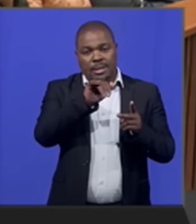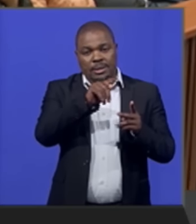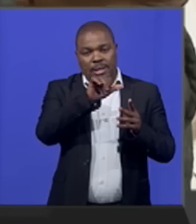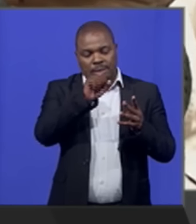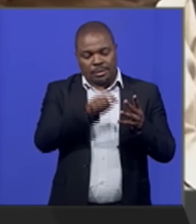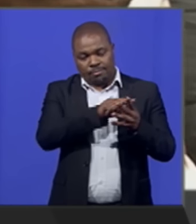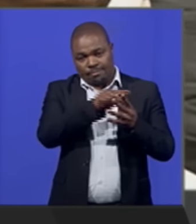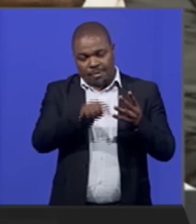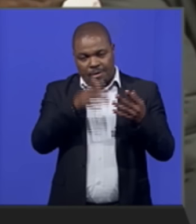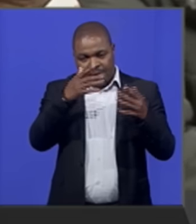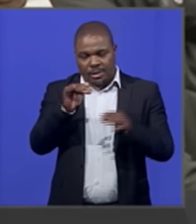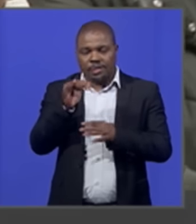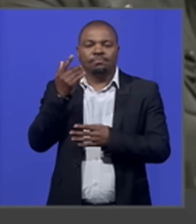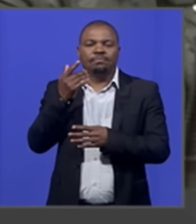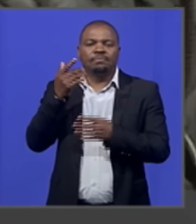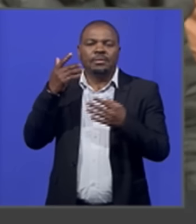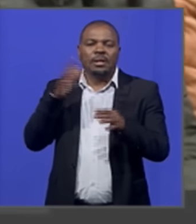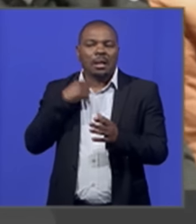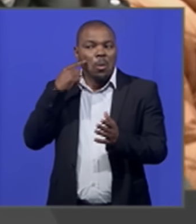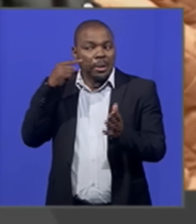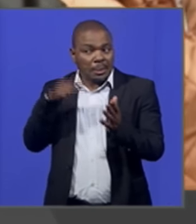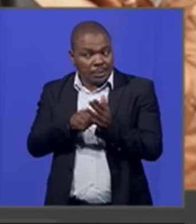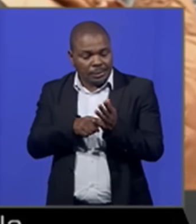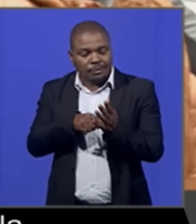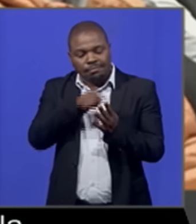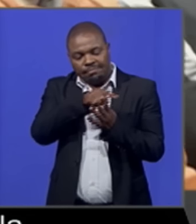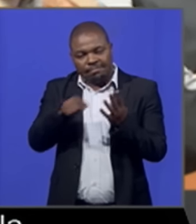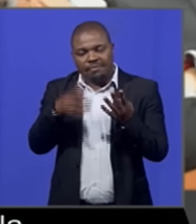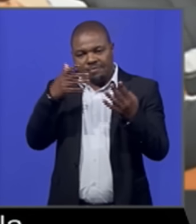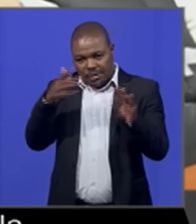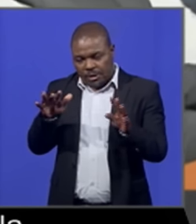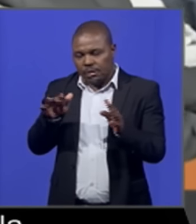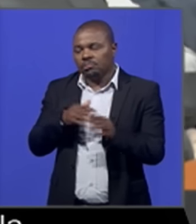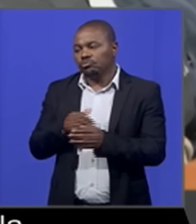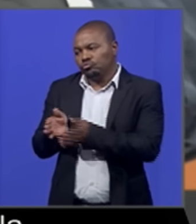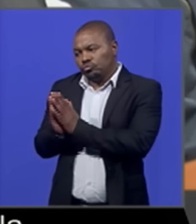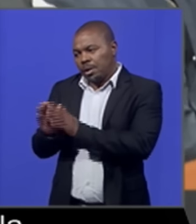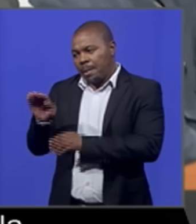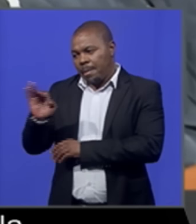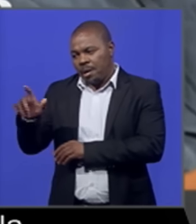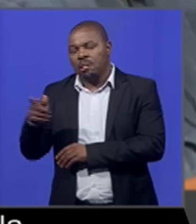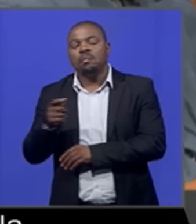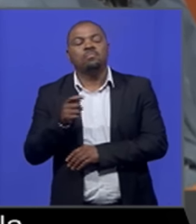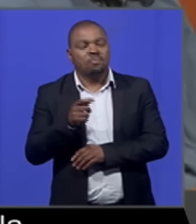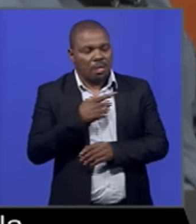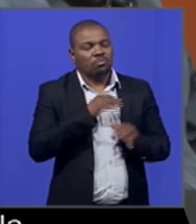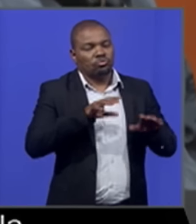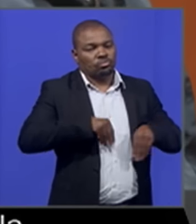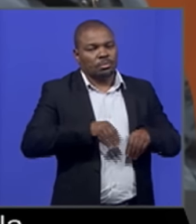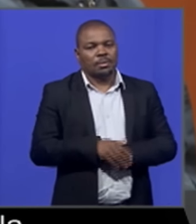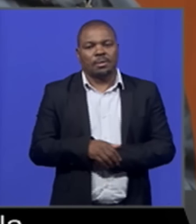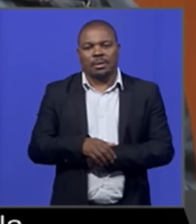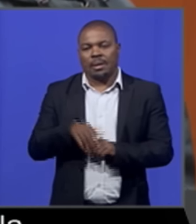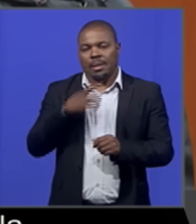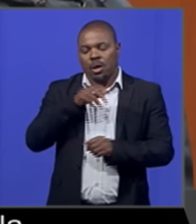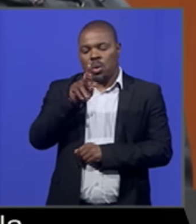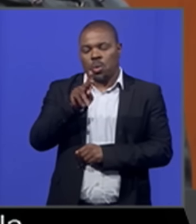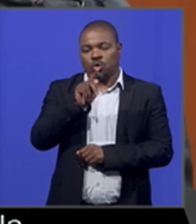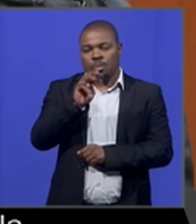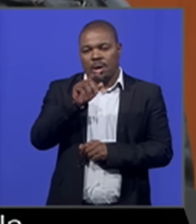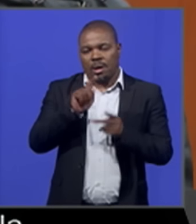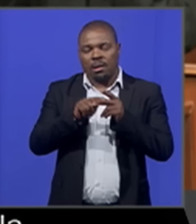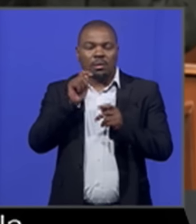ba bego ba ngwadišitše bjalo ka ditlhatse molatong wo ba filwe peila. Dikgaetšedi tša Rachel Kutumela e le go Thomas le Mafatla William Robert